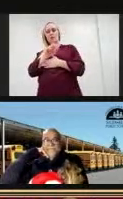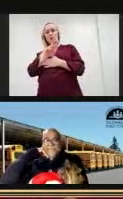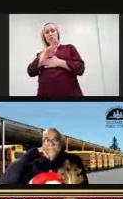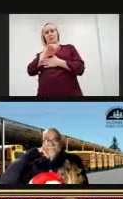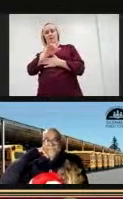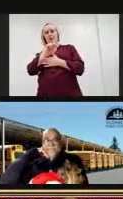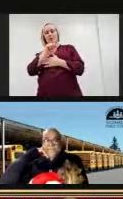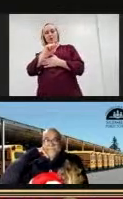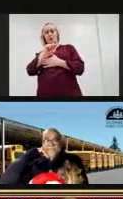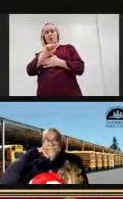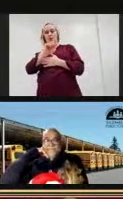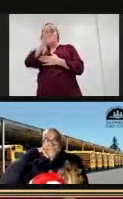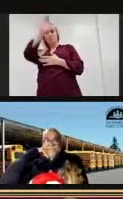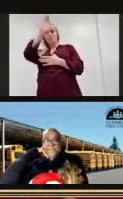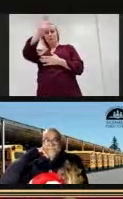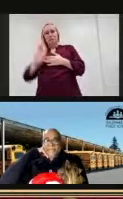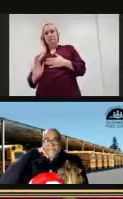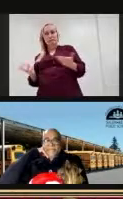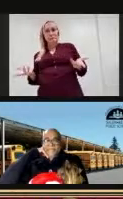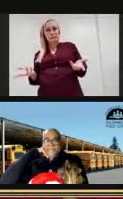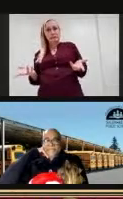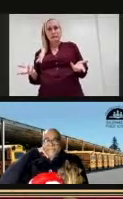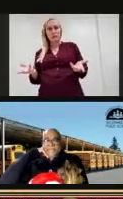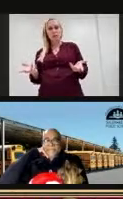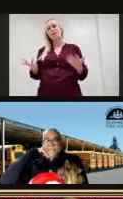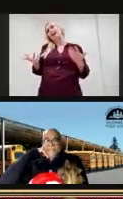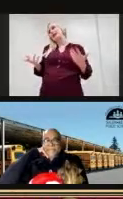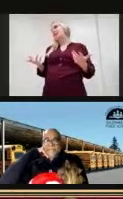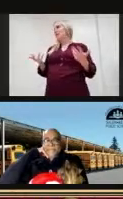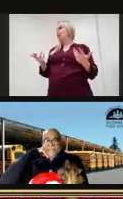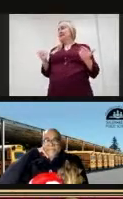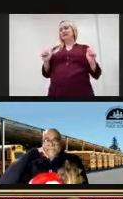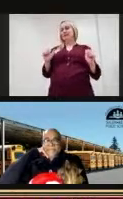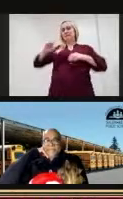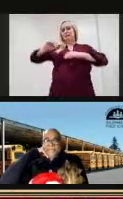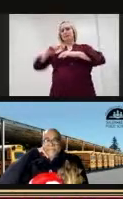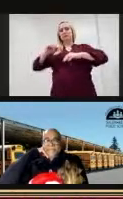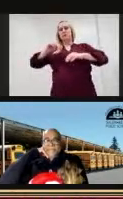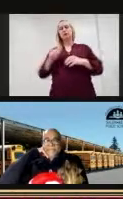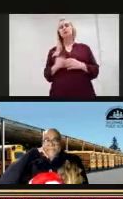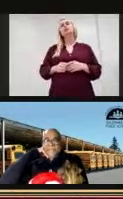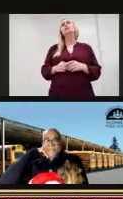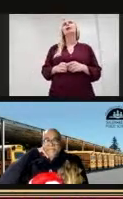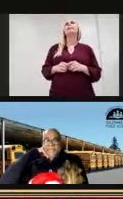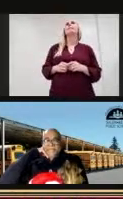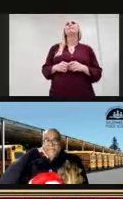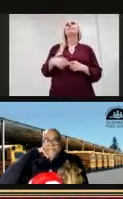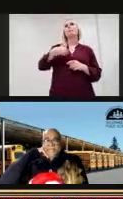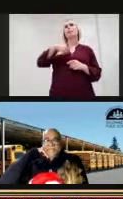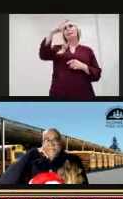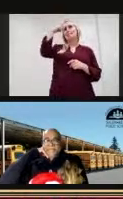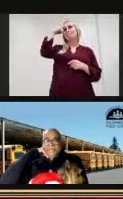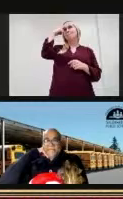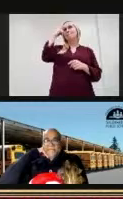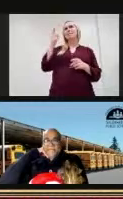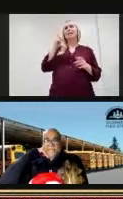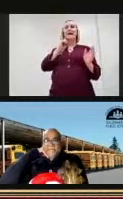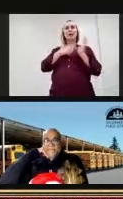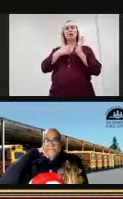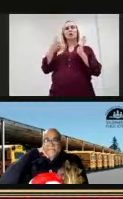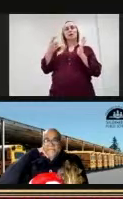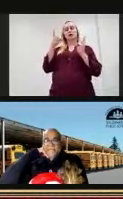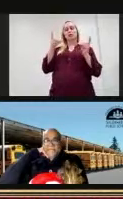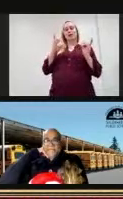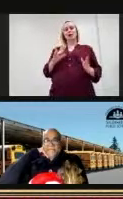right? Well, just throw a wrench in there. You know, I think I hear what Director Hyan's saying, but we